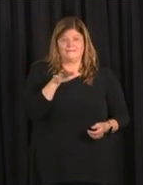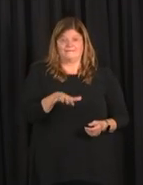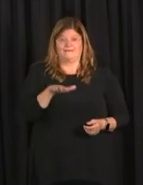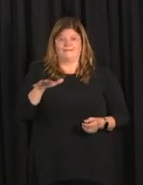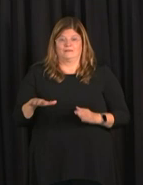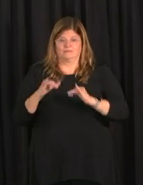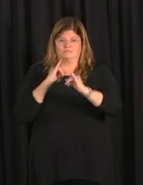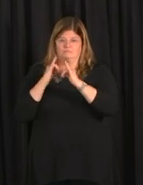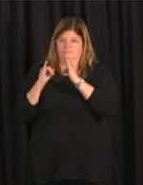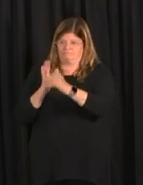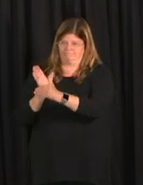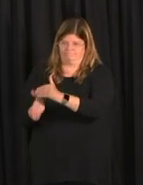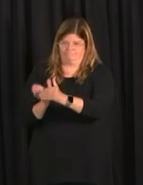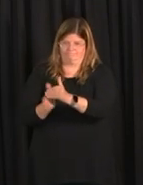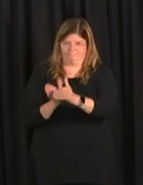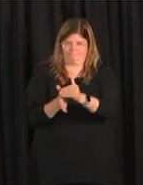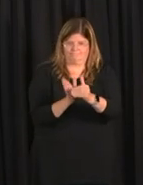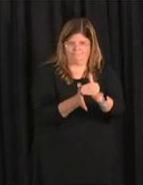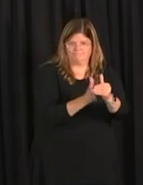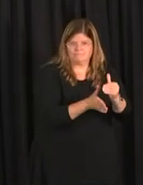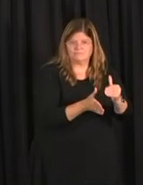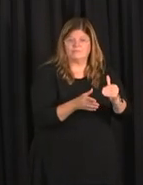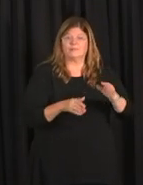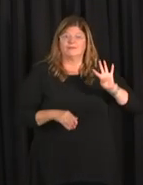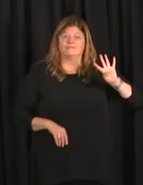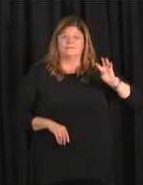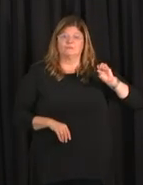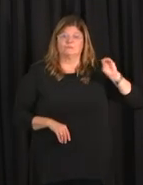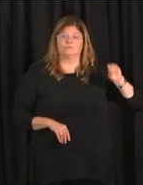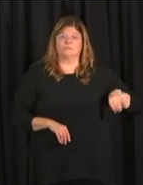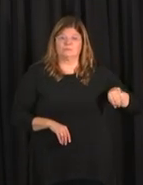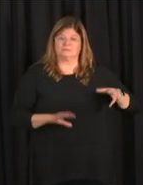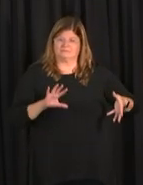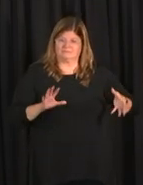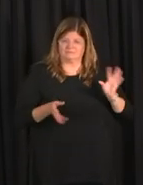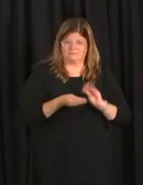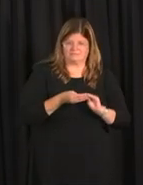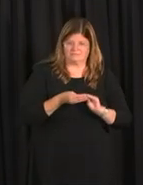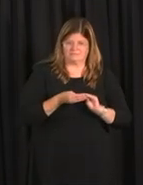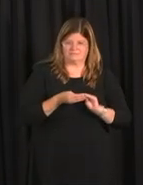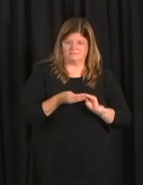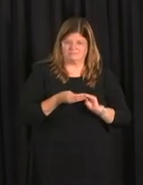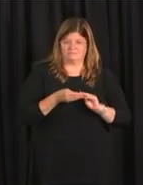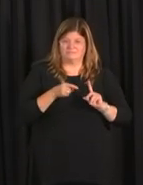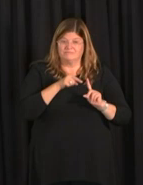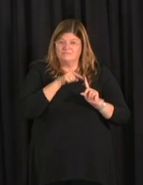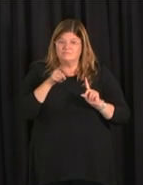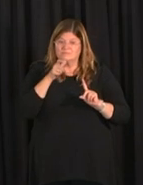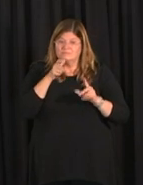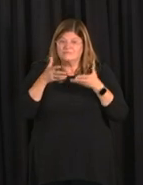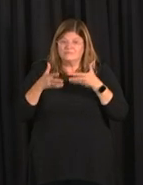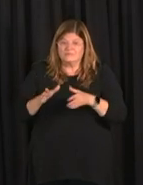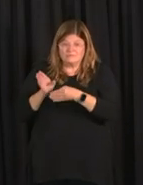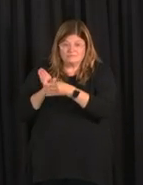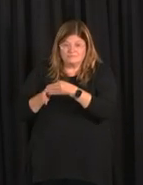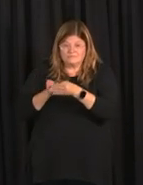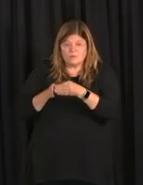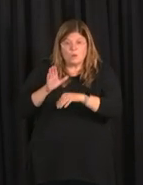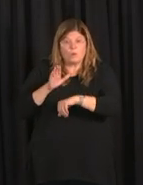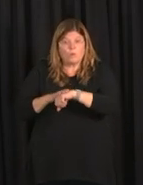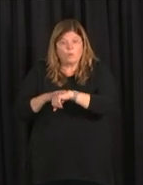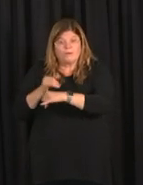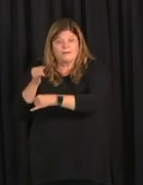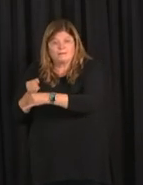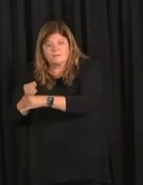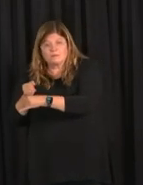interviews were completed, which is 40% of those. And those interviews were completed either on-site